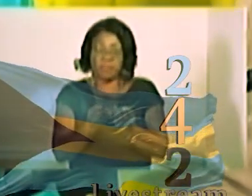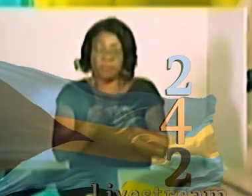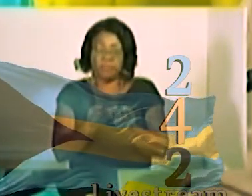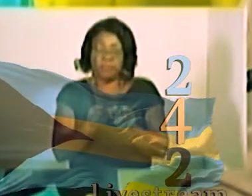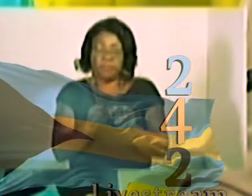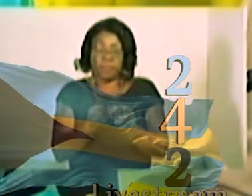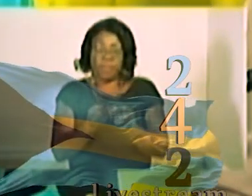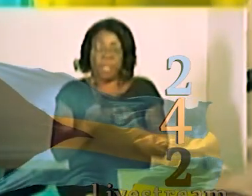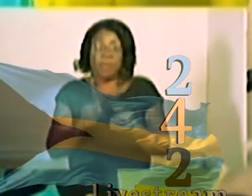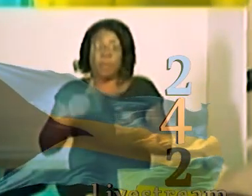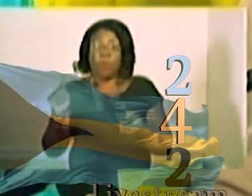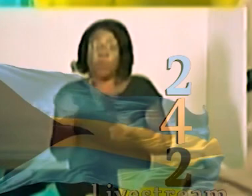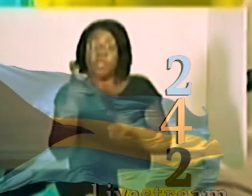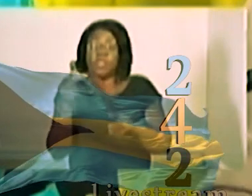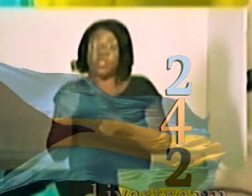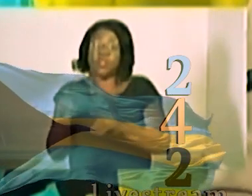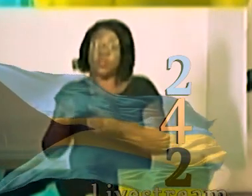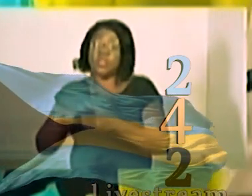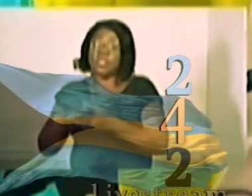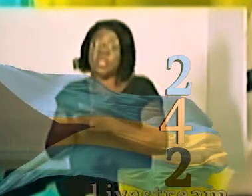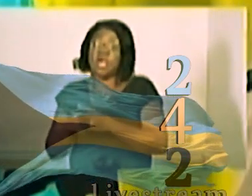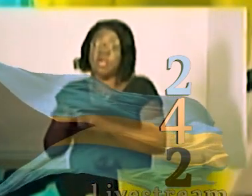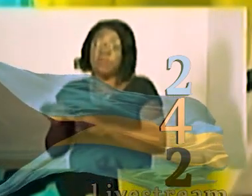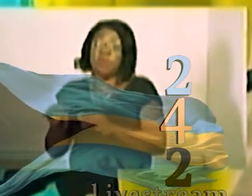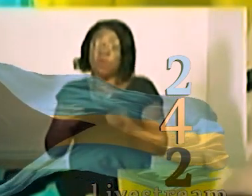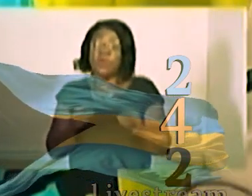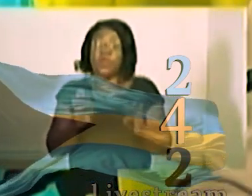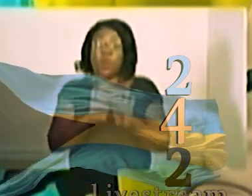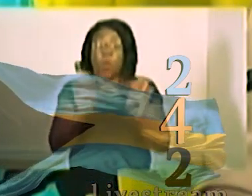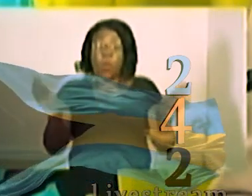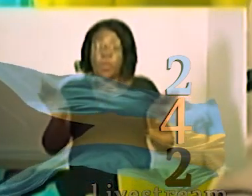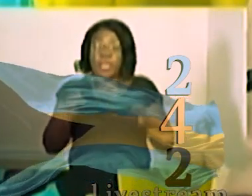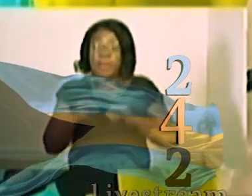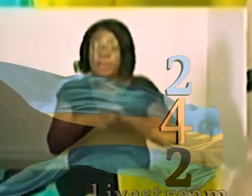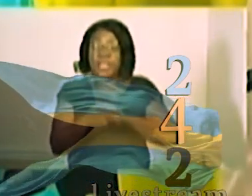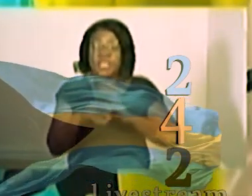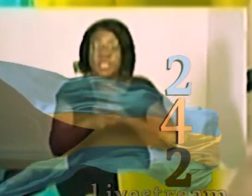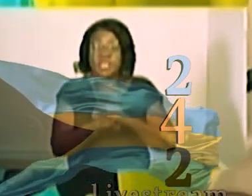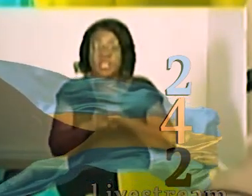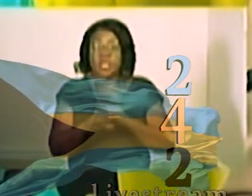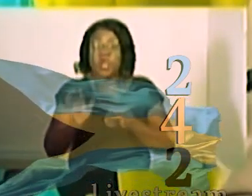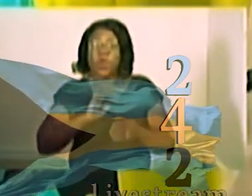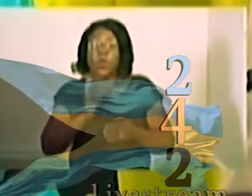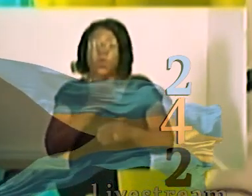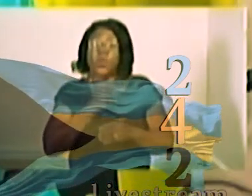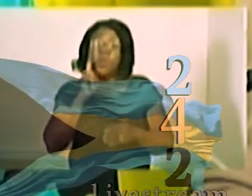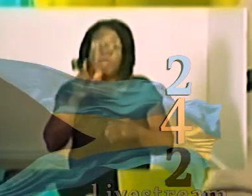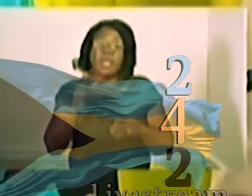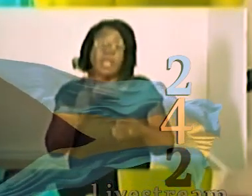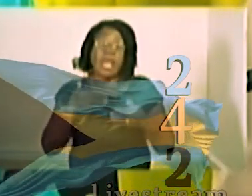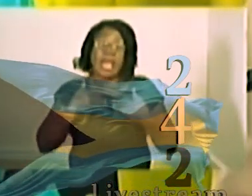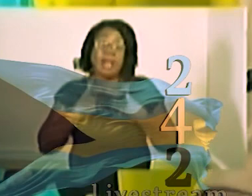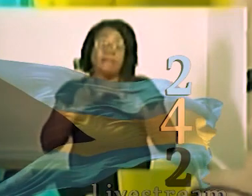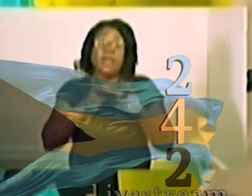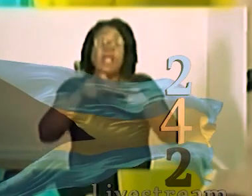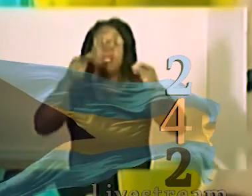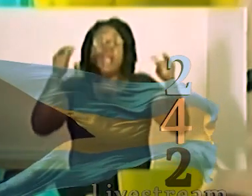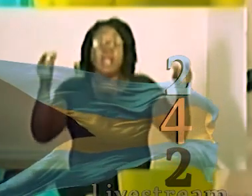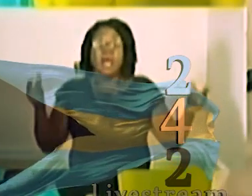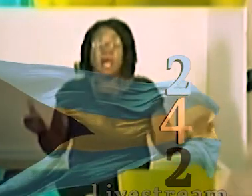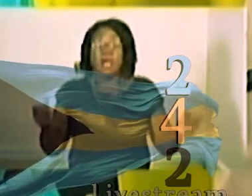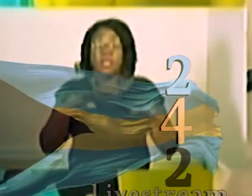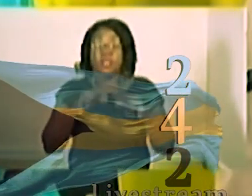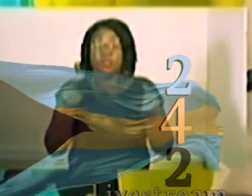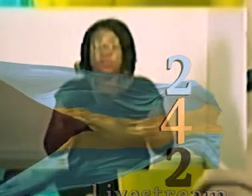individuals. But once you start moving toward opening up beaches and saying that people can go to beaches, that no longer becomes an individual or a